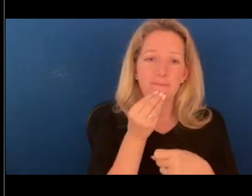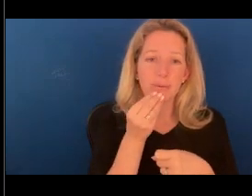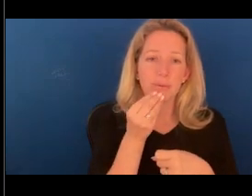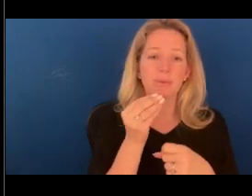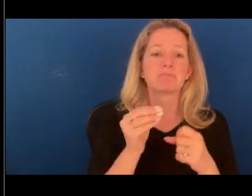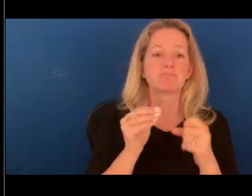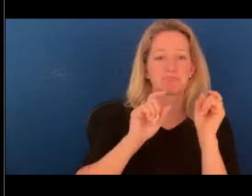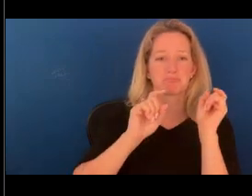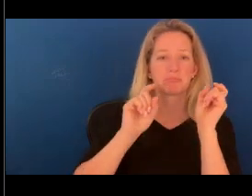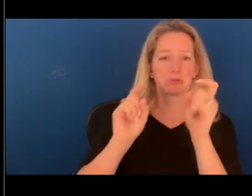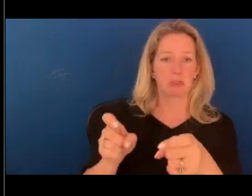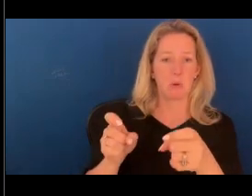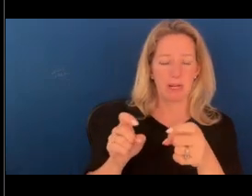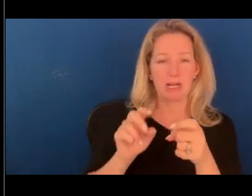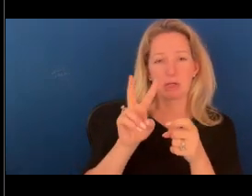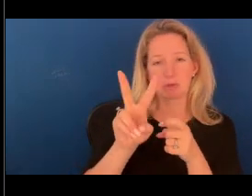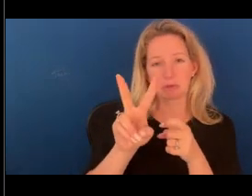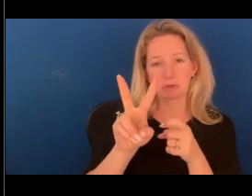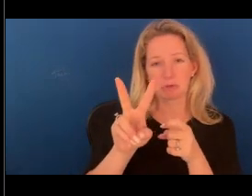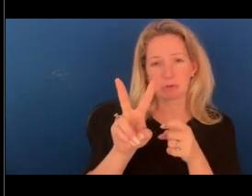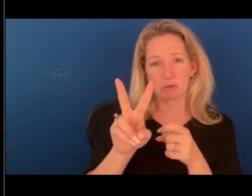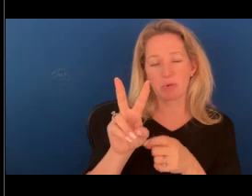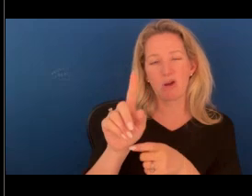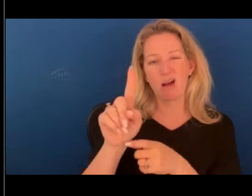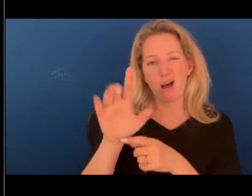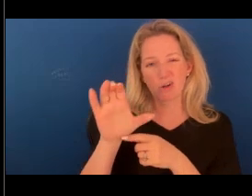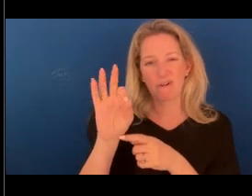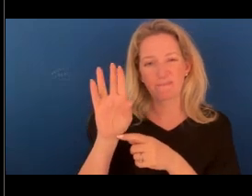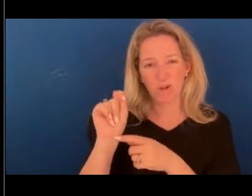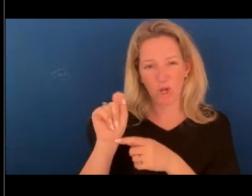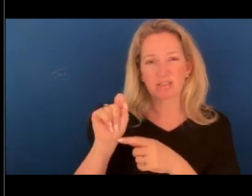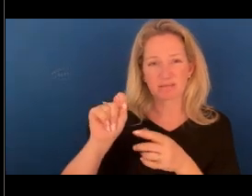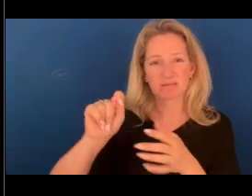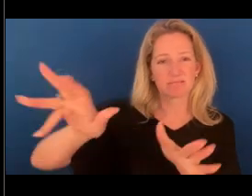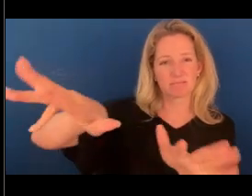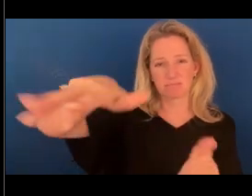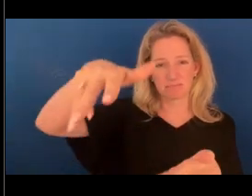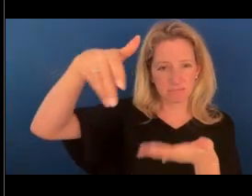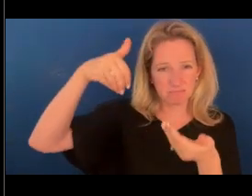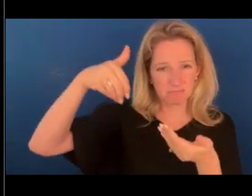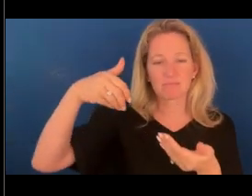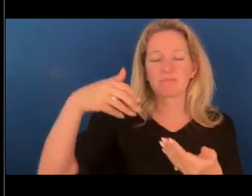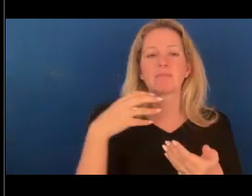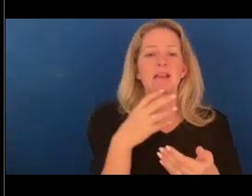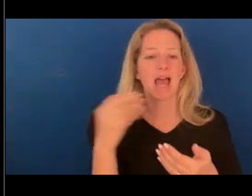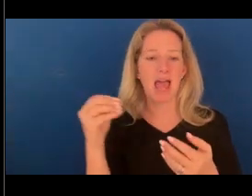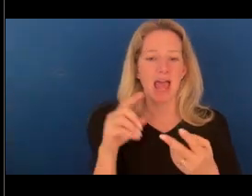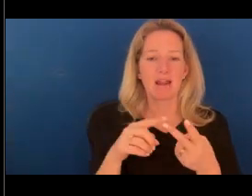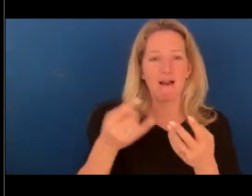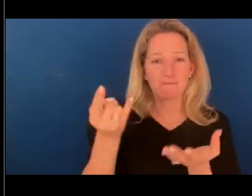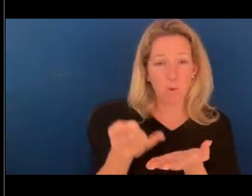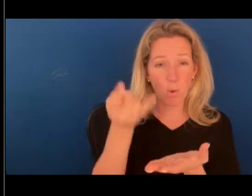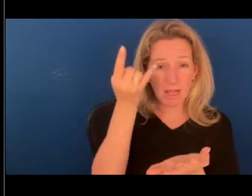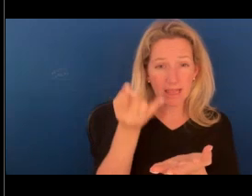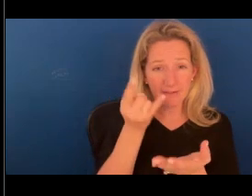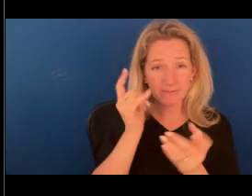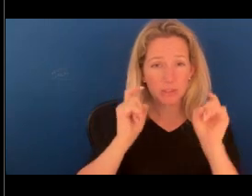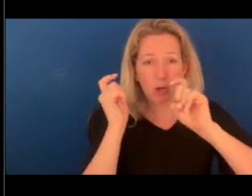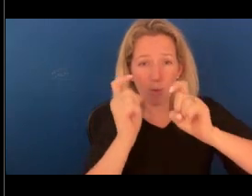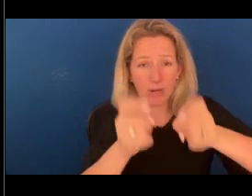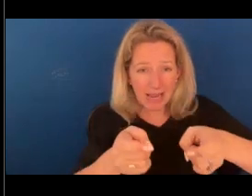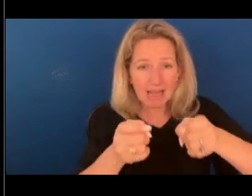tenders to remove this debris along with a seining skiff. And then like a forklift was donated, like